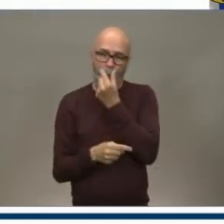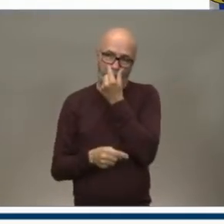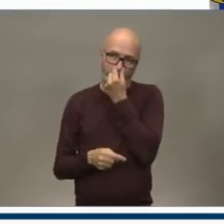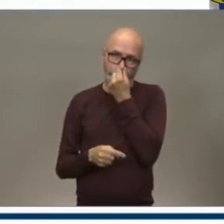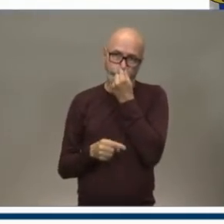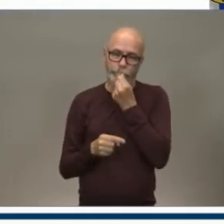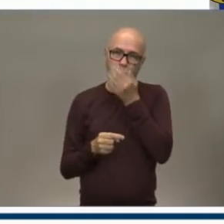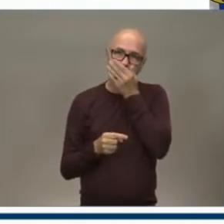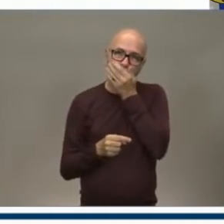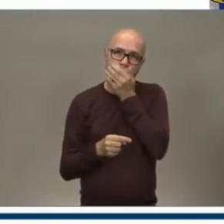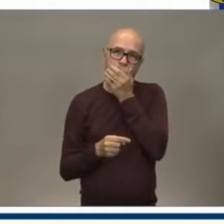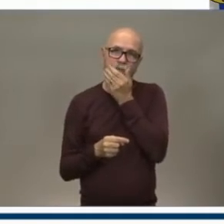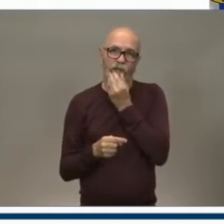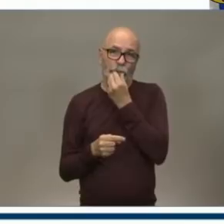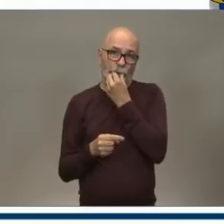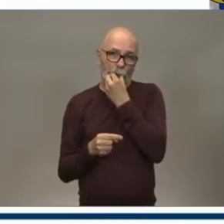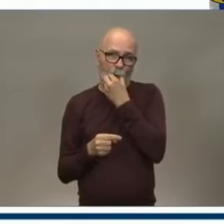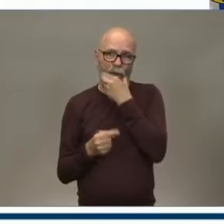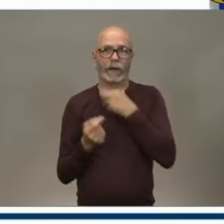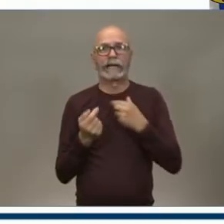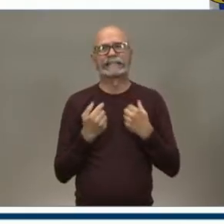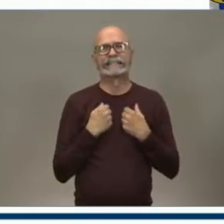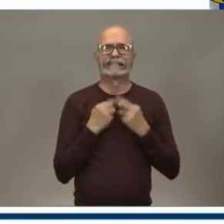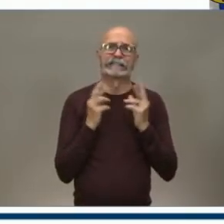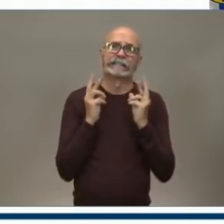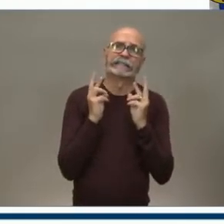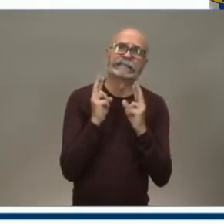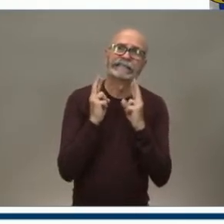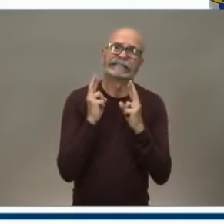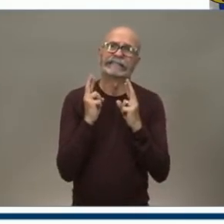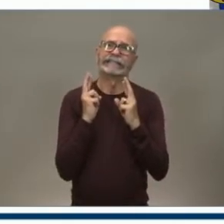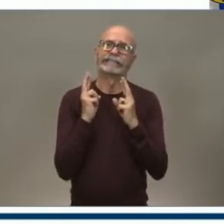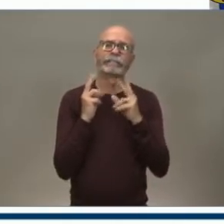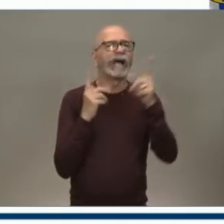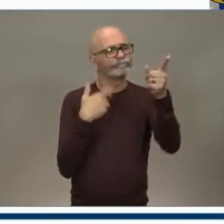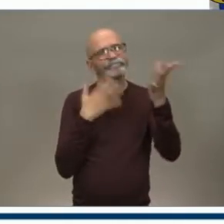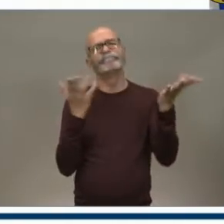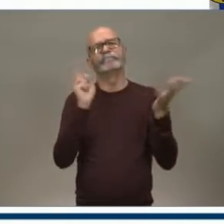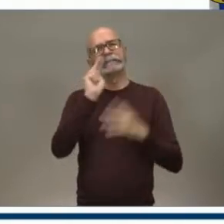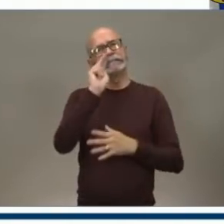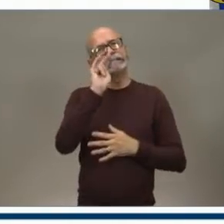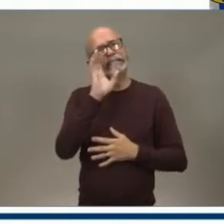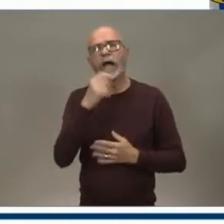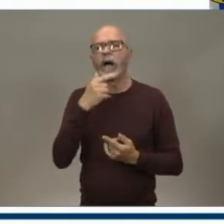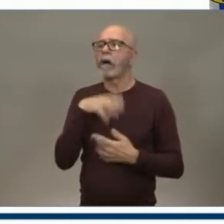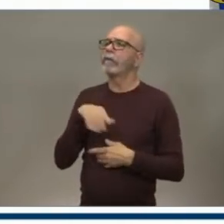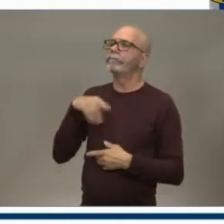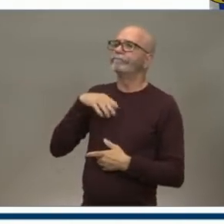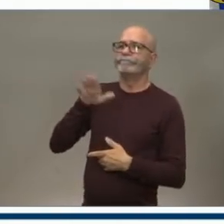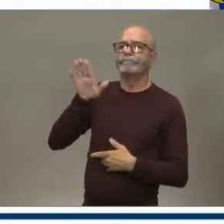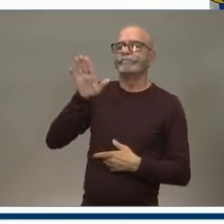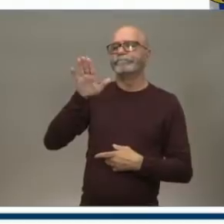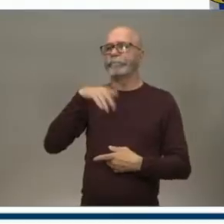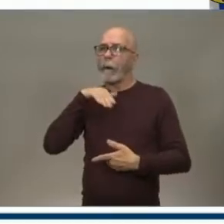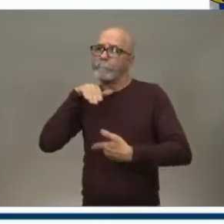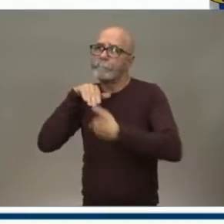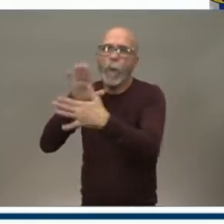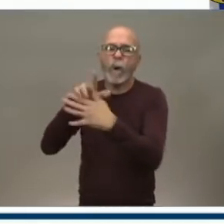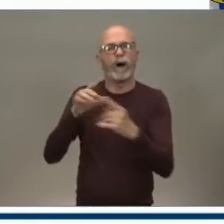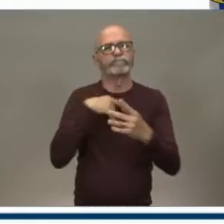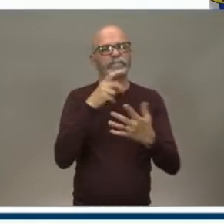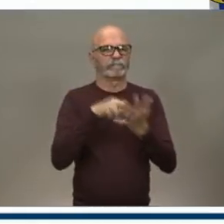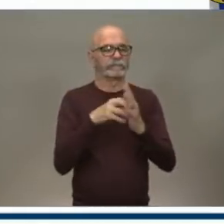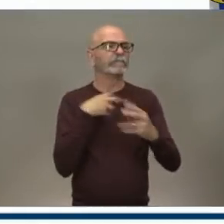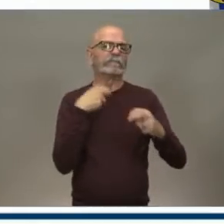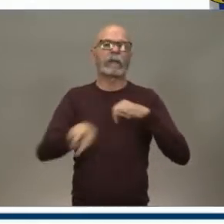carrot approach rather than the stick approach as we've worked our way through this. But it's been 9 months